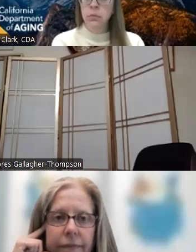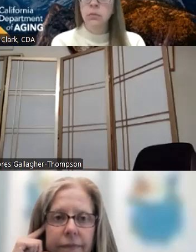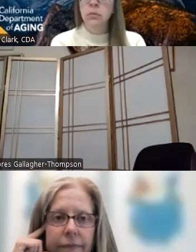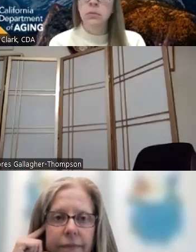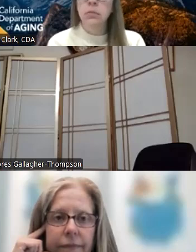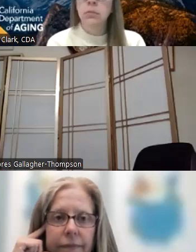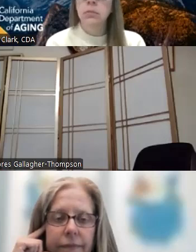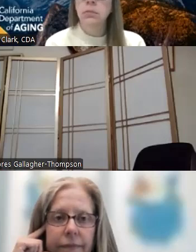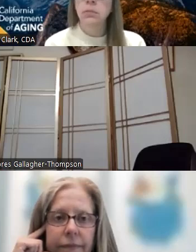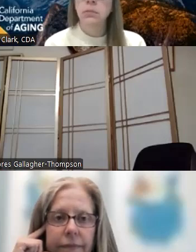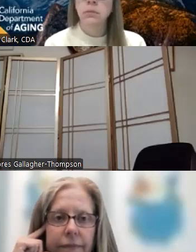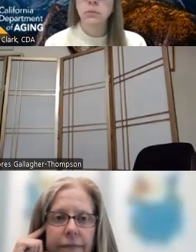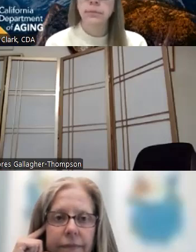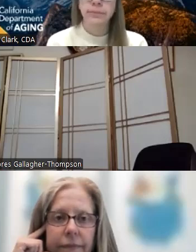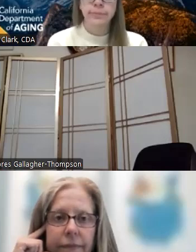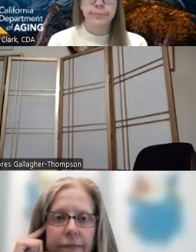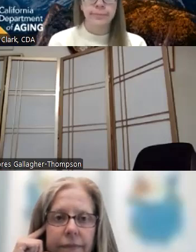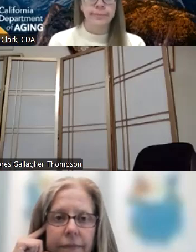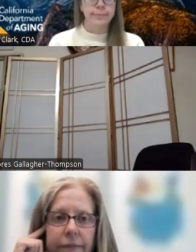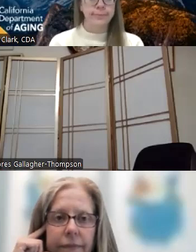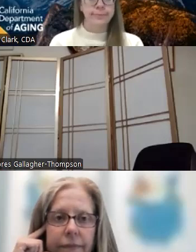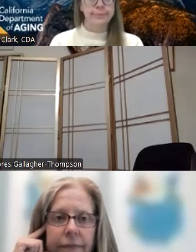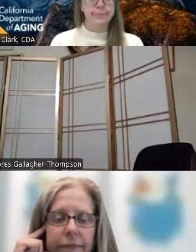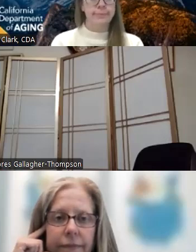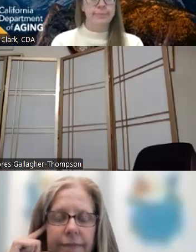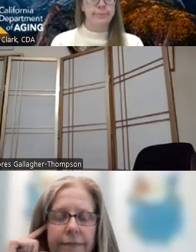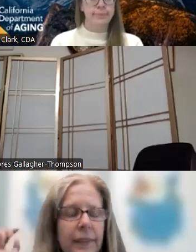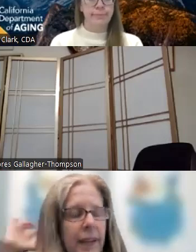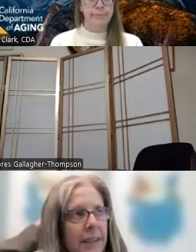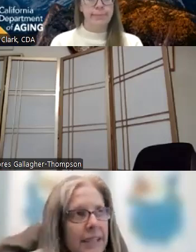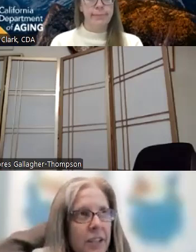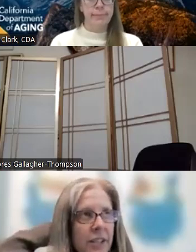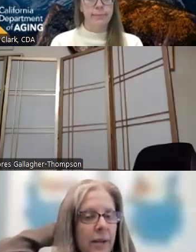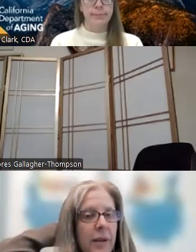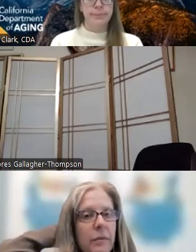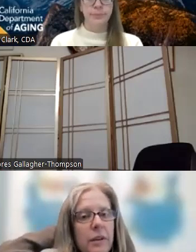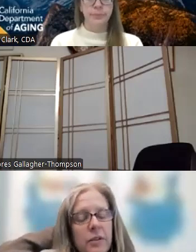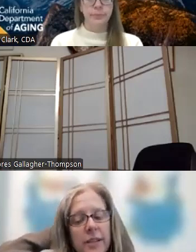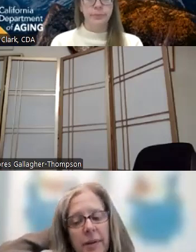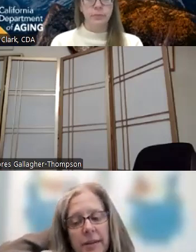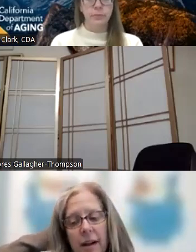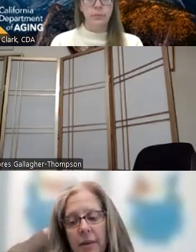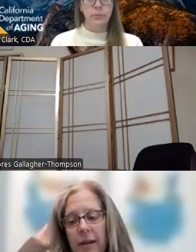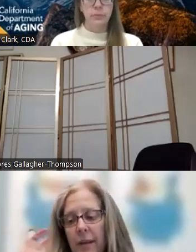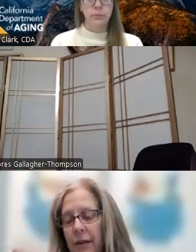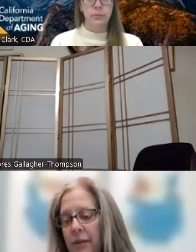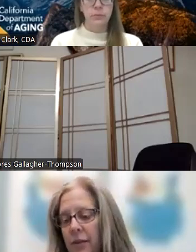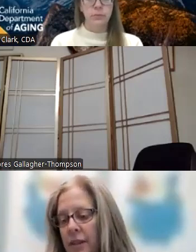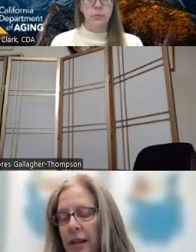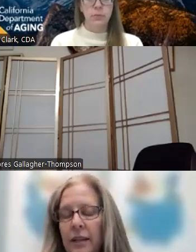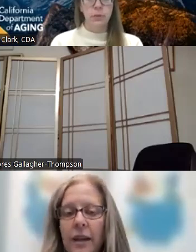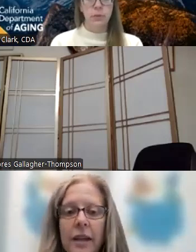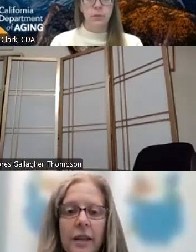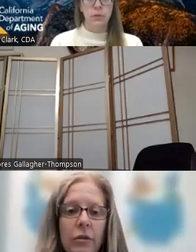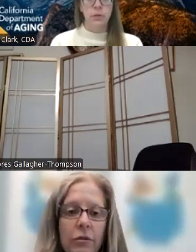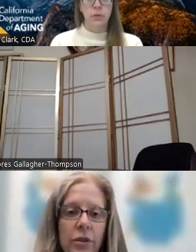ADRCs is probably where we're probably closest to it at this point in time. Because Jezebel's comment about just